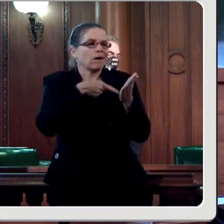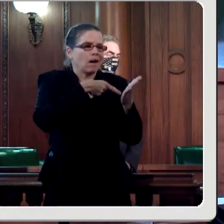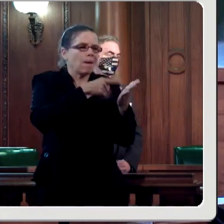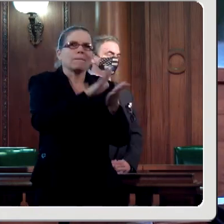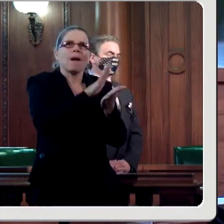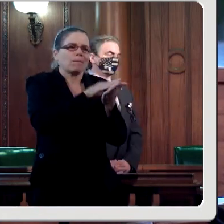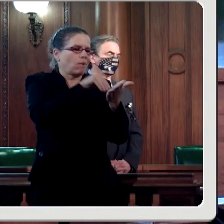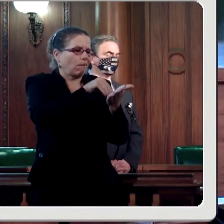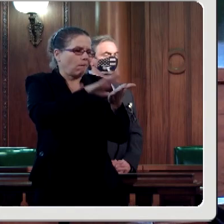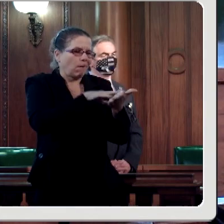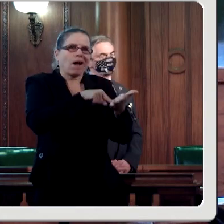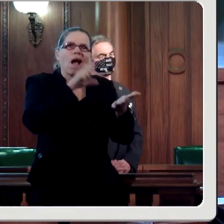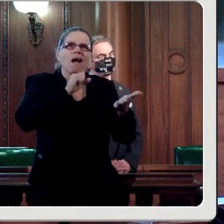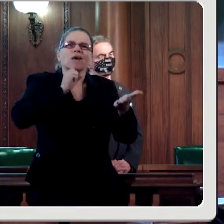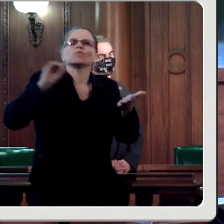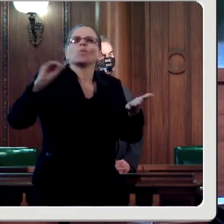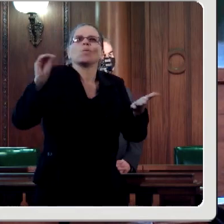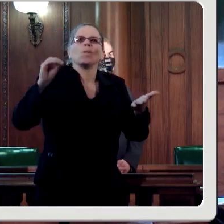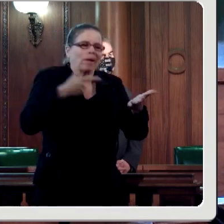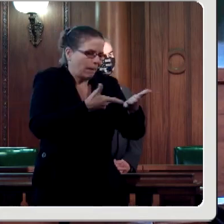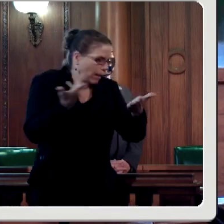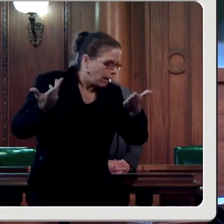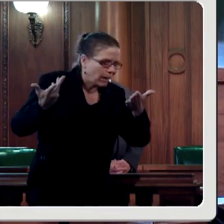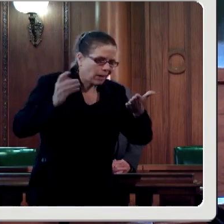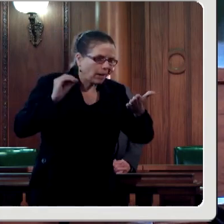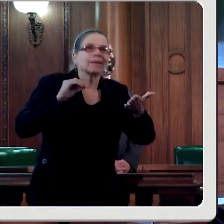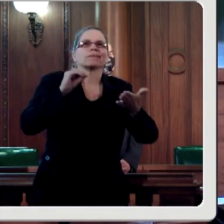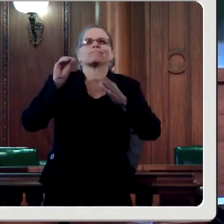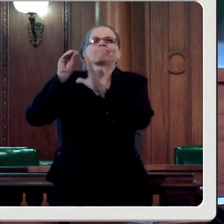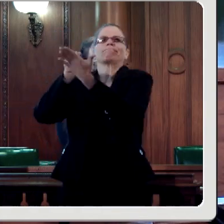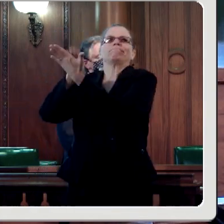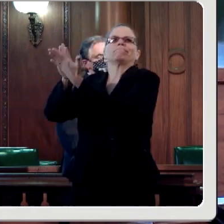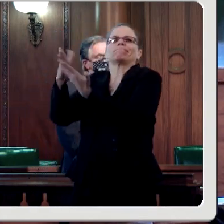We're going to move to